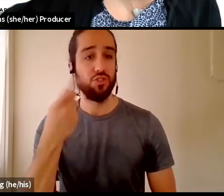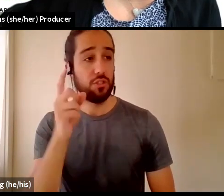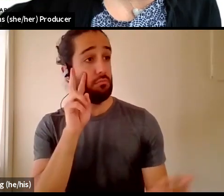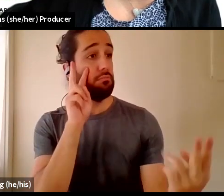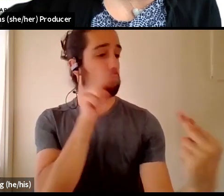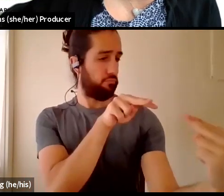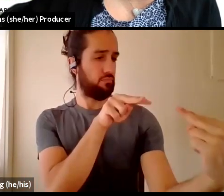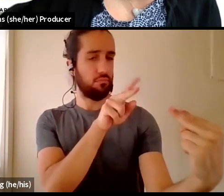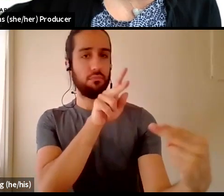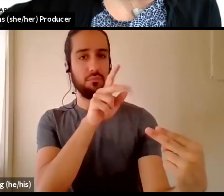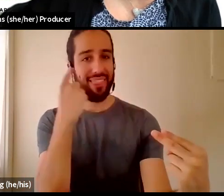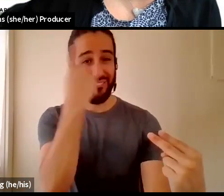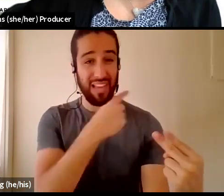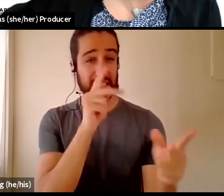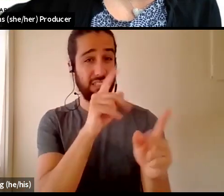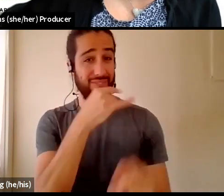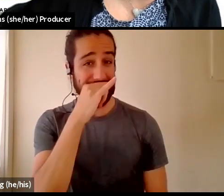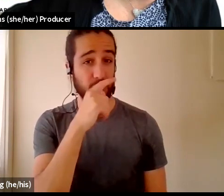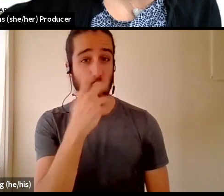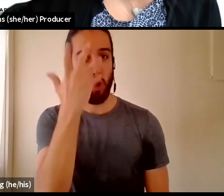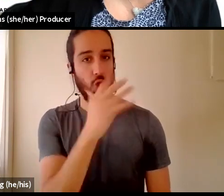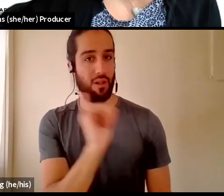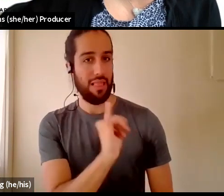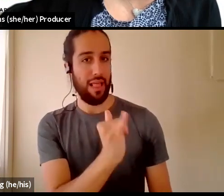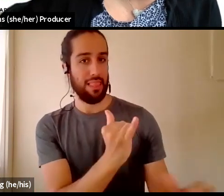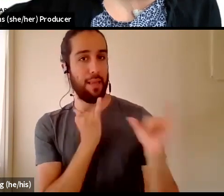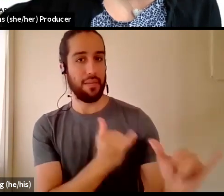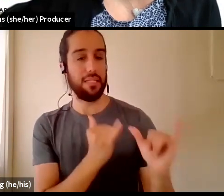that looked like me or who,